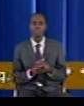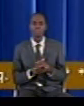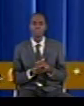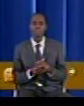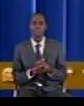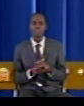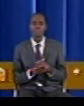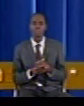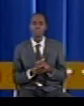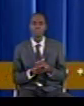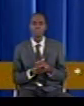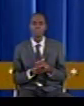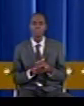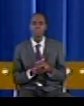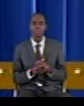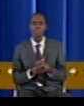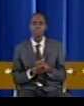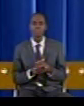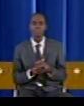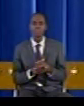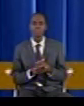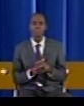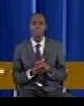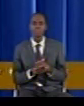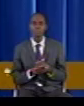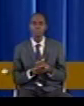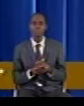ina ba da cedan godiya a wannan lokaci